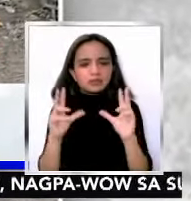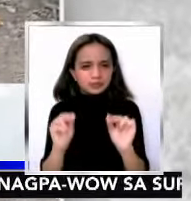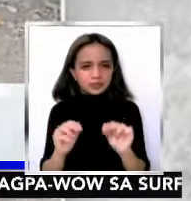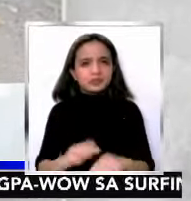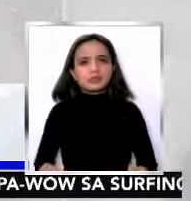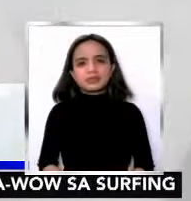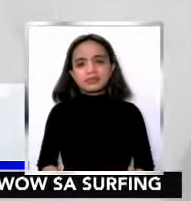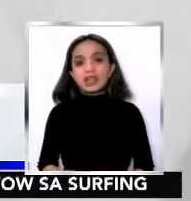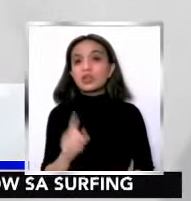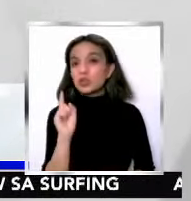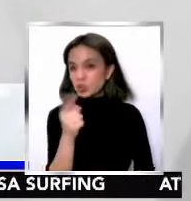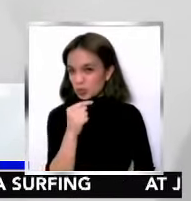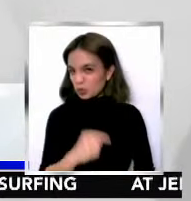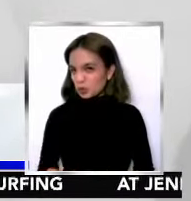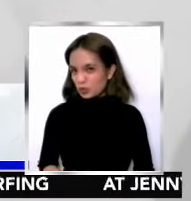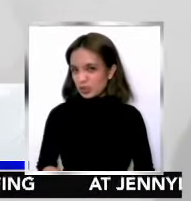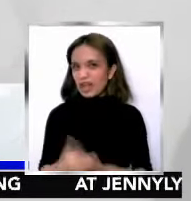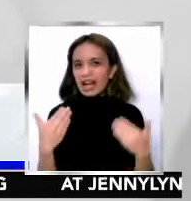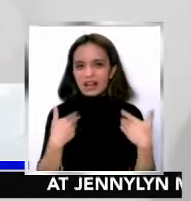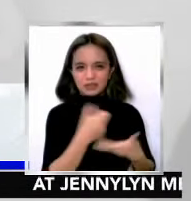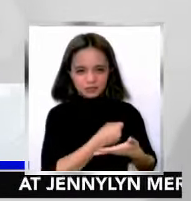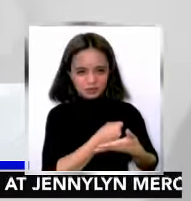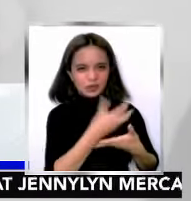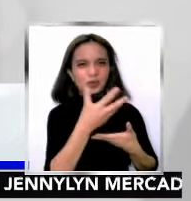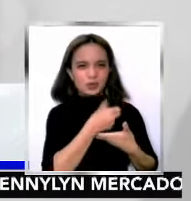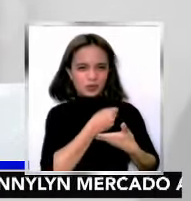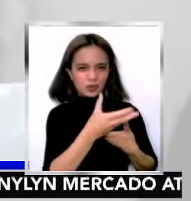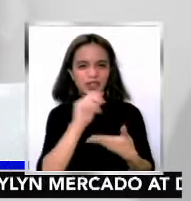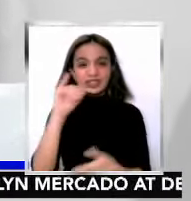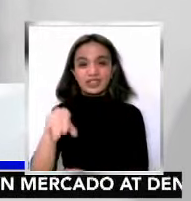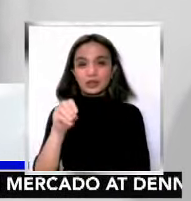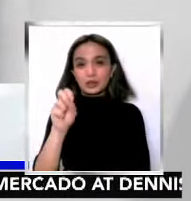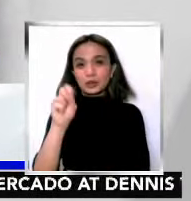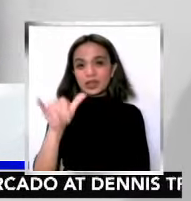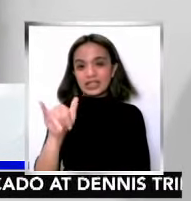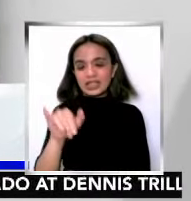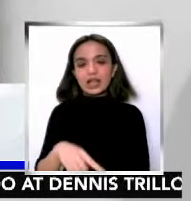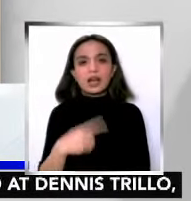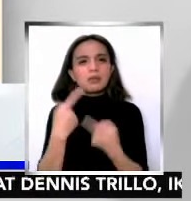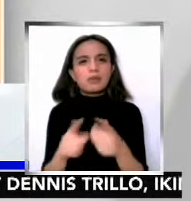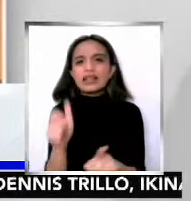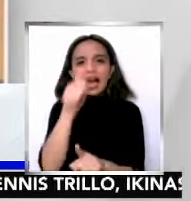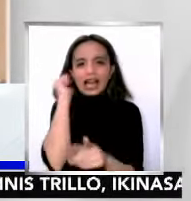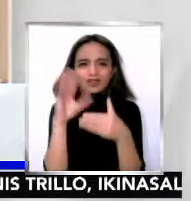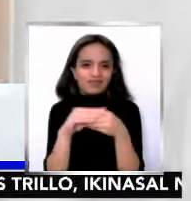Ayun, may hugot pala si Josie. Pero ayaw niya nang ikwento